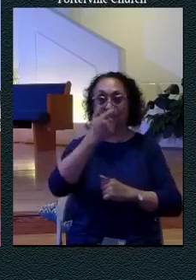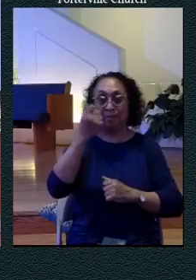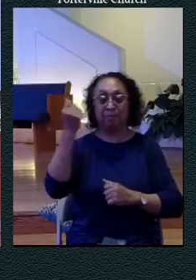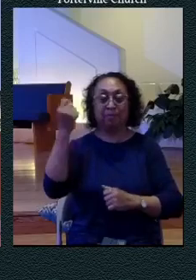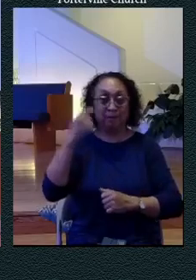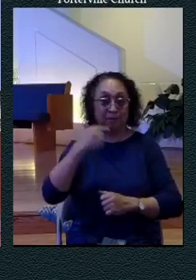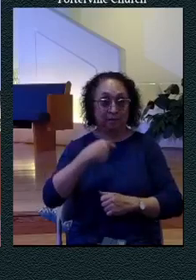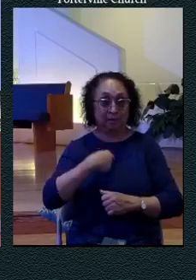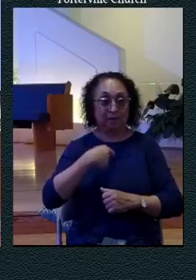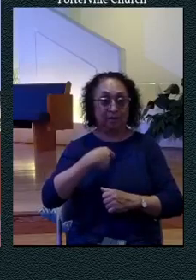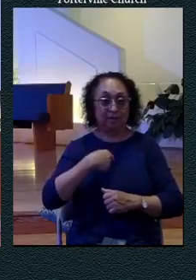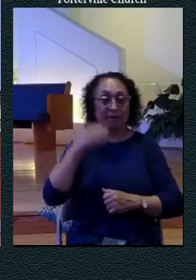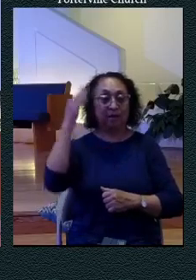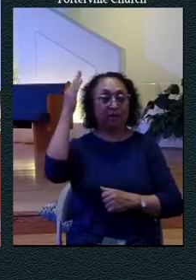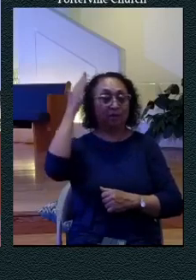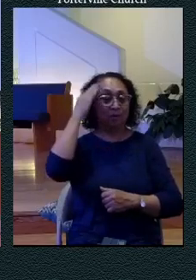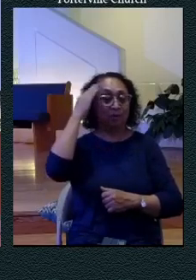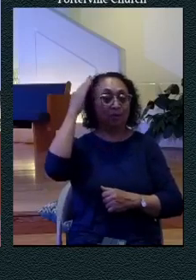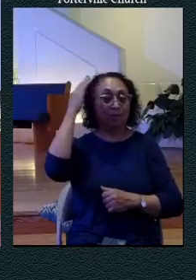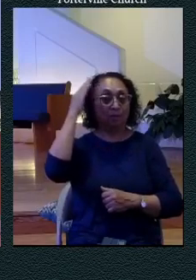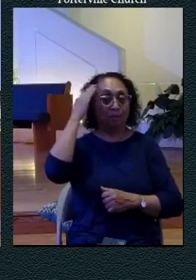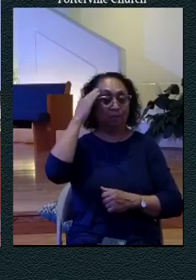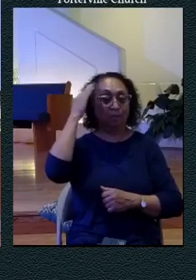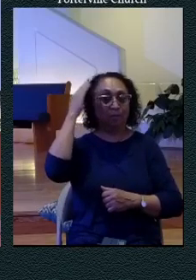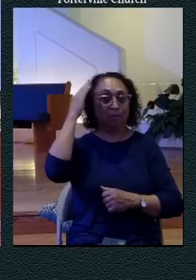gone. Because I know